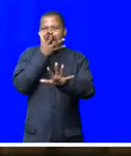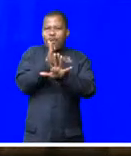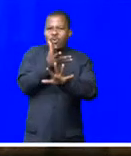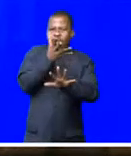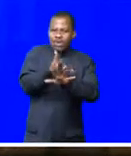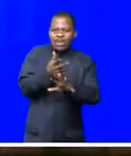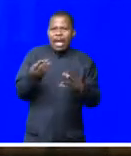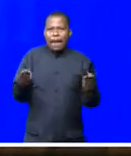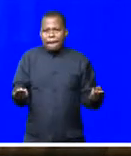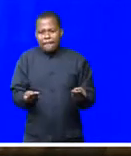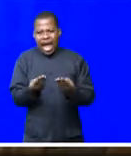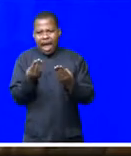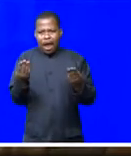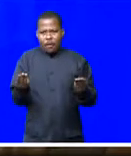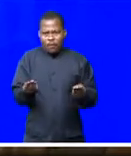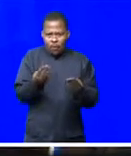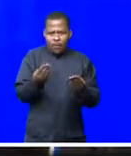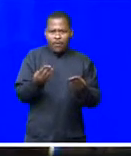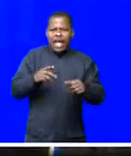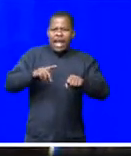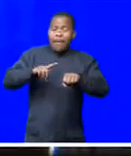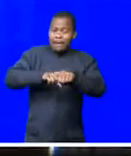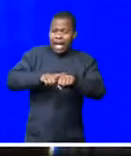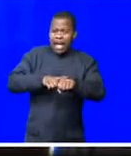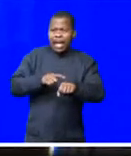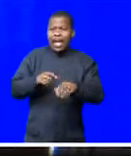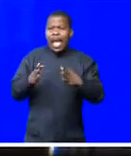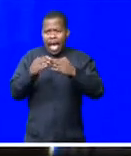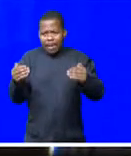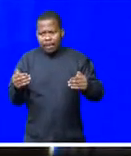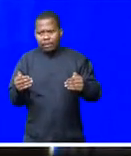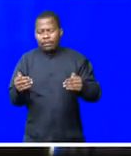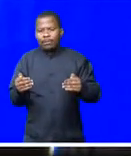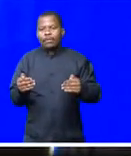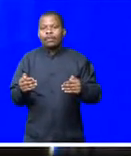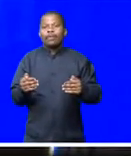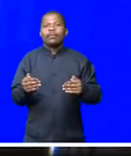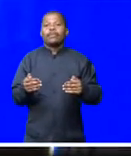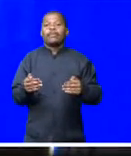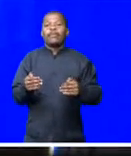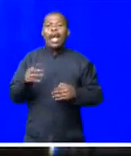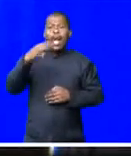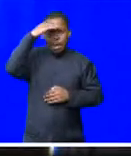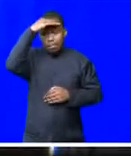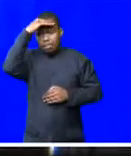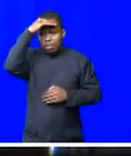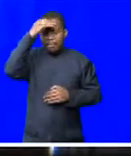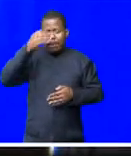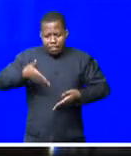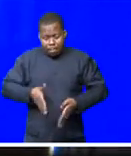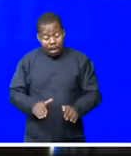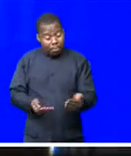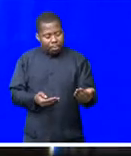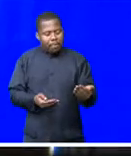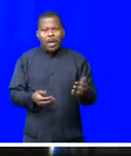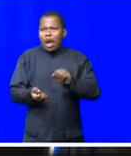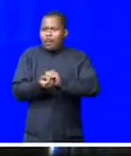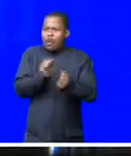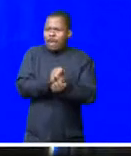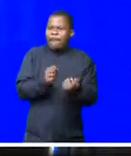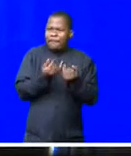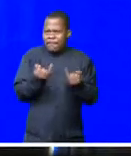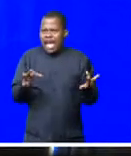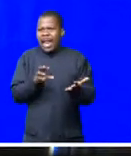simnyama leliqala ngakhey abasalibithi. Umuntu lonelibala kusukela atalwa uba netingcinamba nje letinenge lengidathi